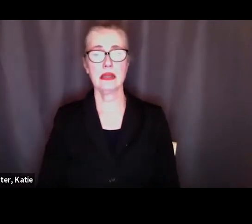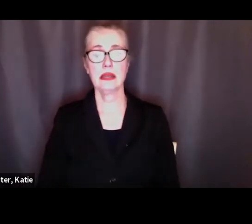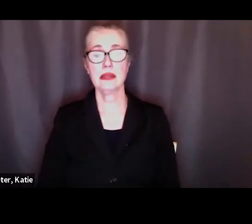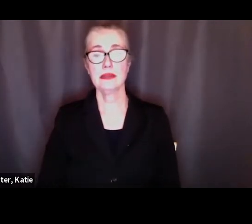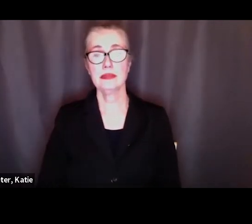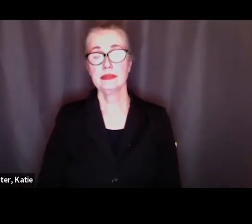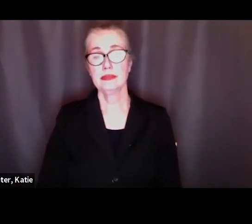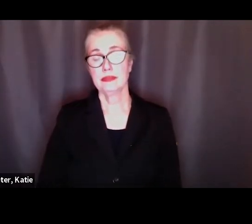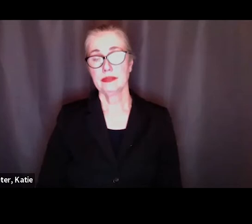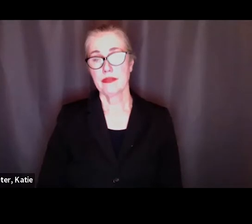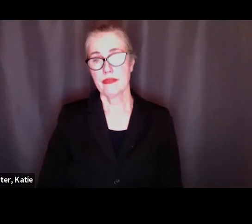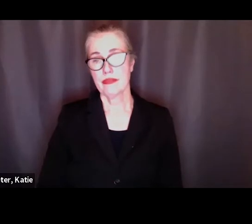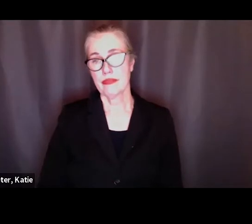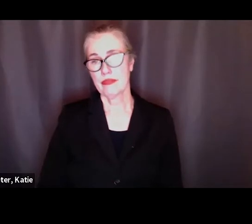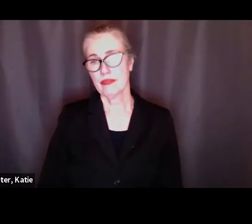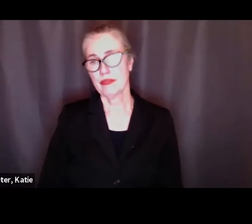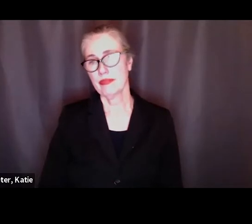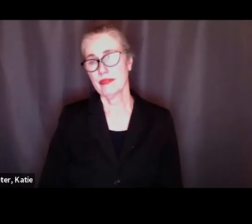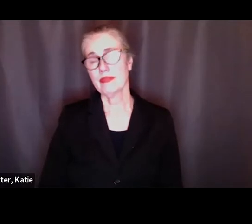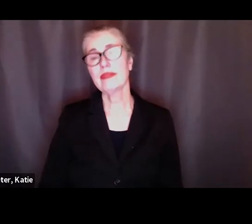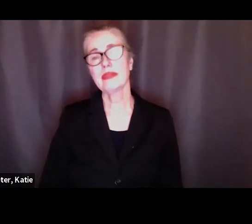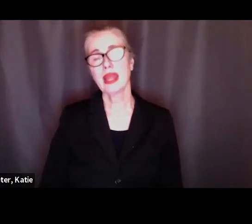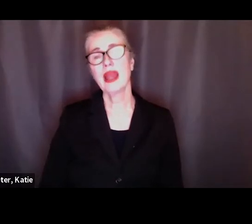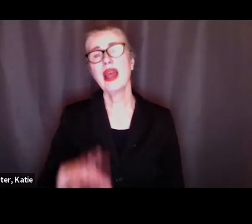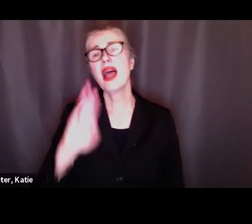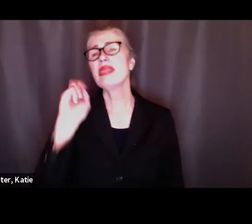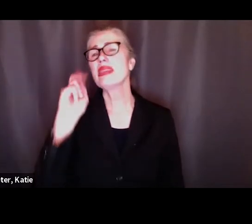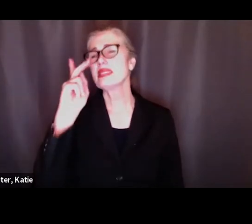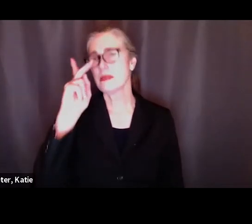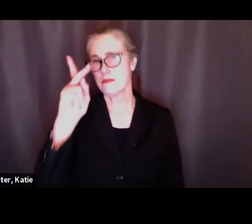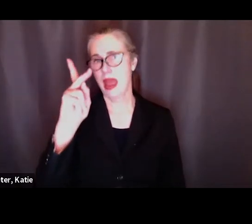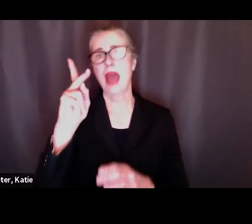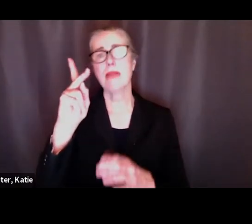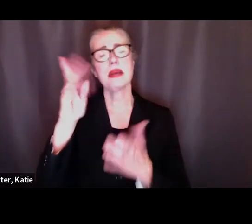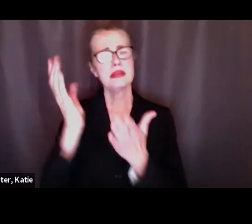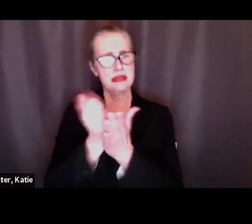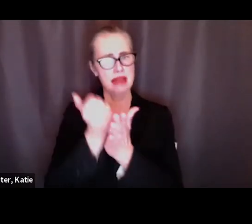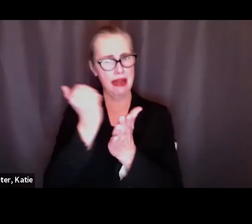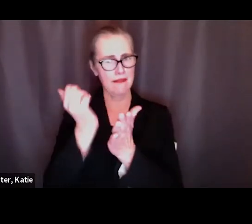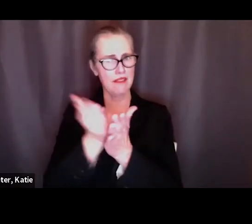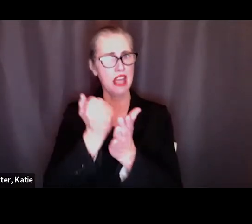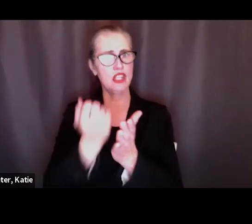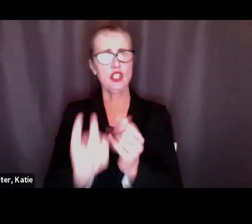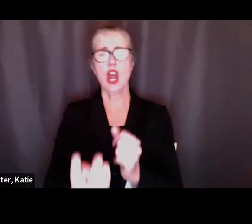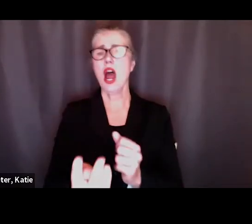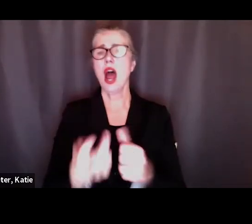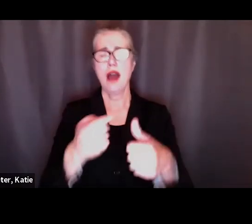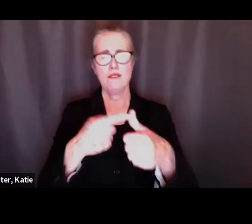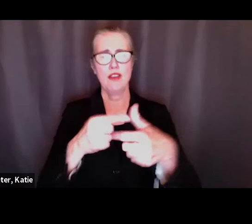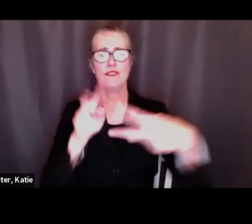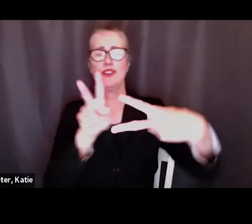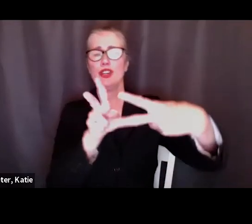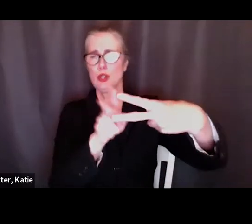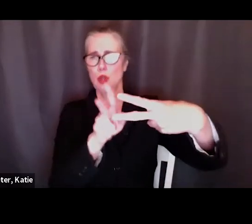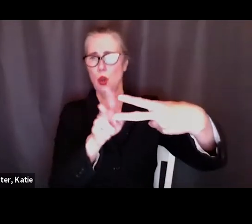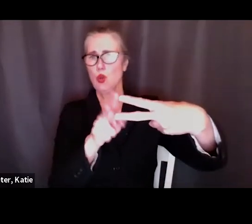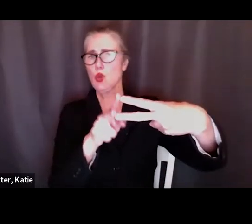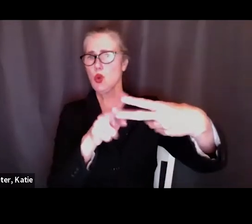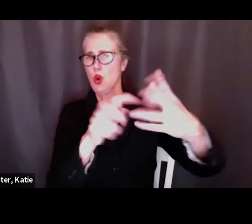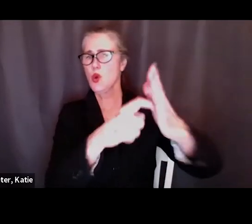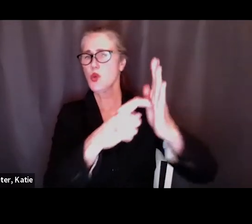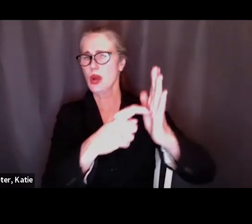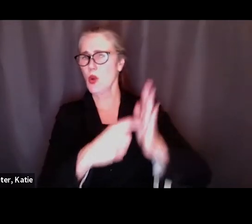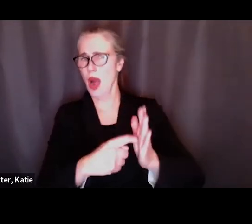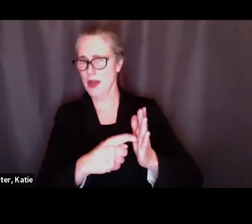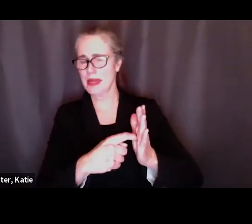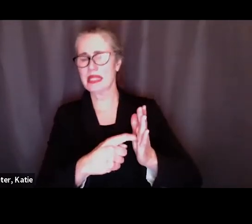map appears to be drawn to really maximize those first two considerations get a variance that was